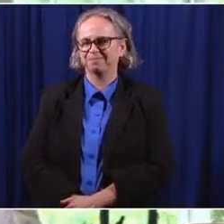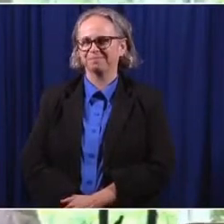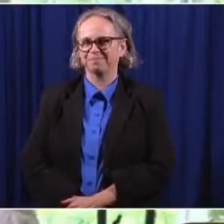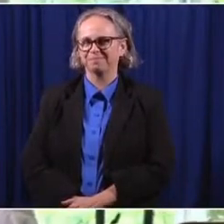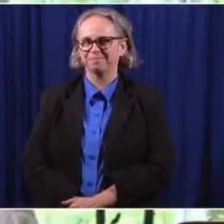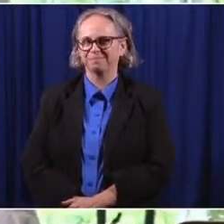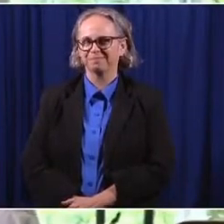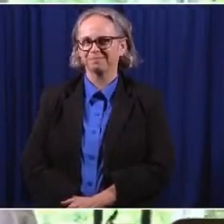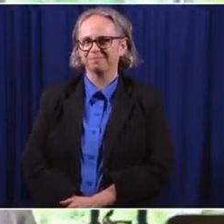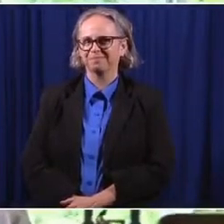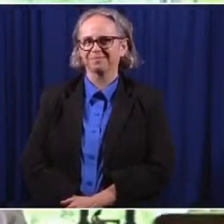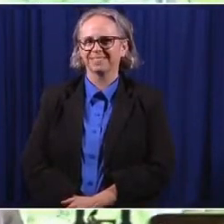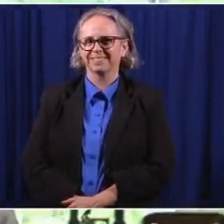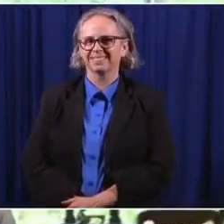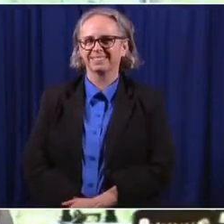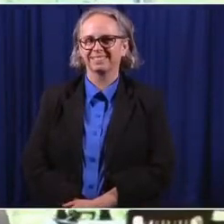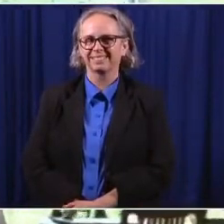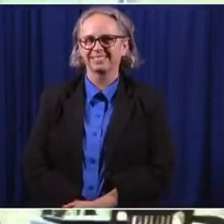Make it easy.